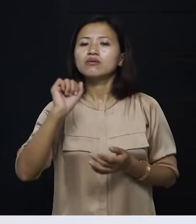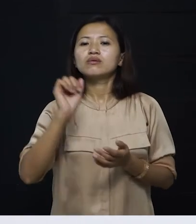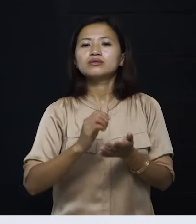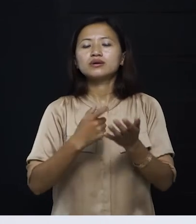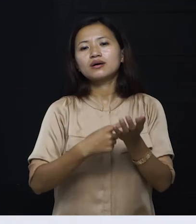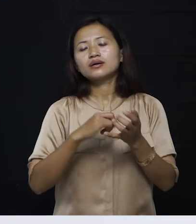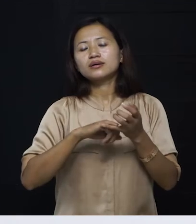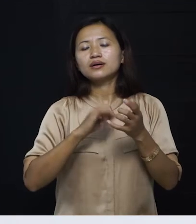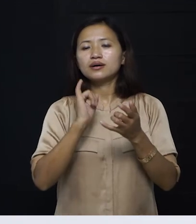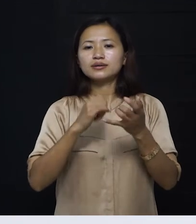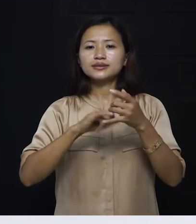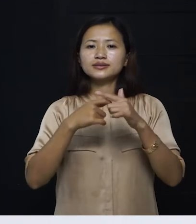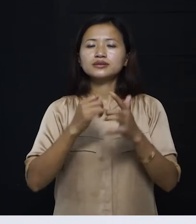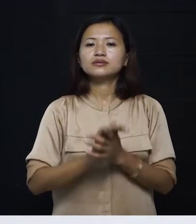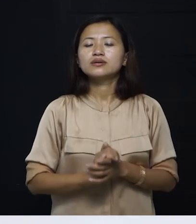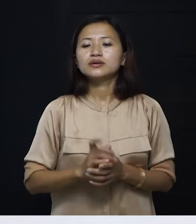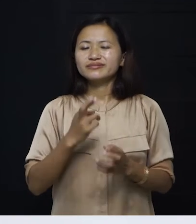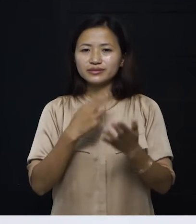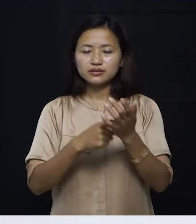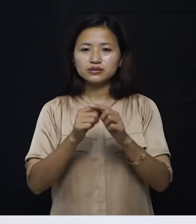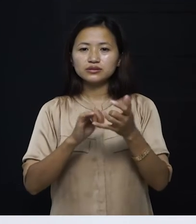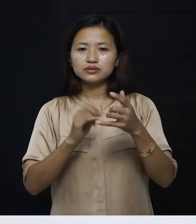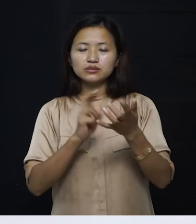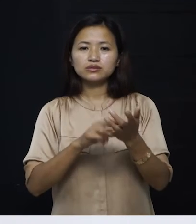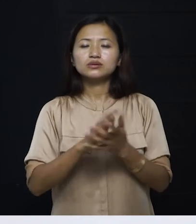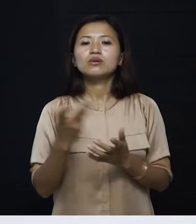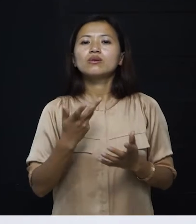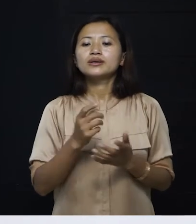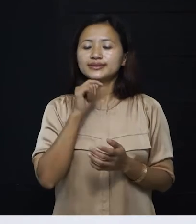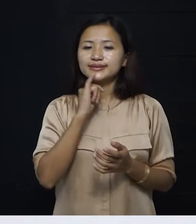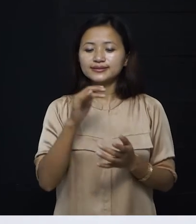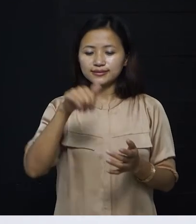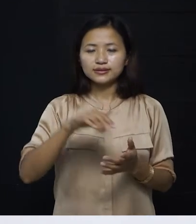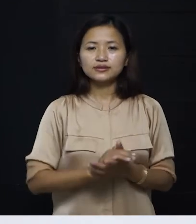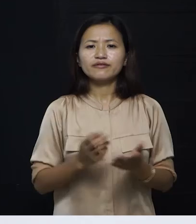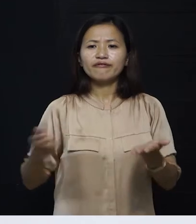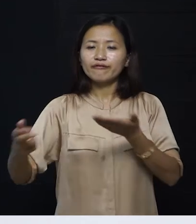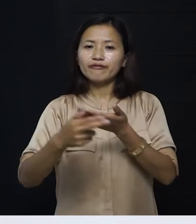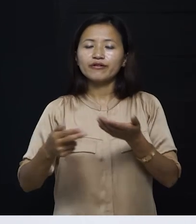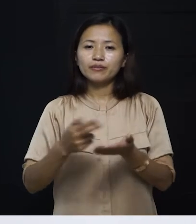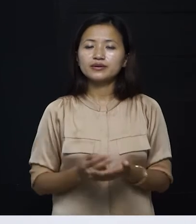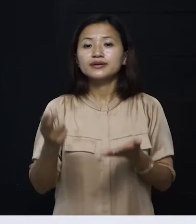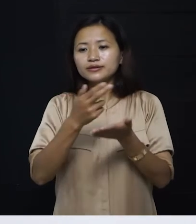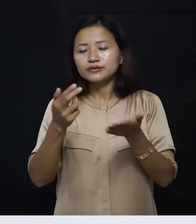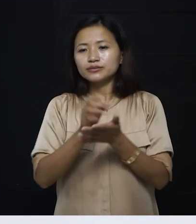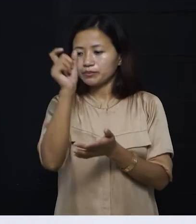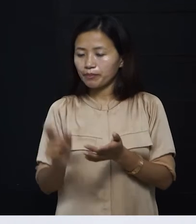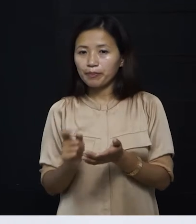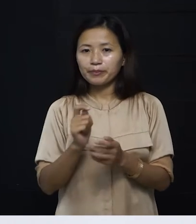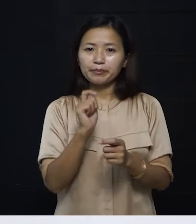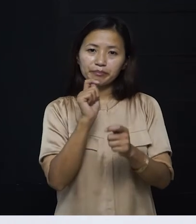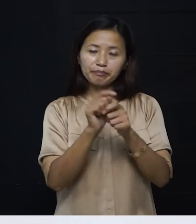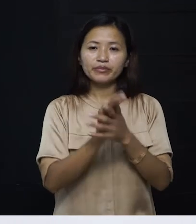or her own risk. And the reason why is here. For example, okay, the farmer, he had taken money from the